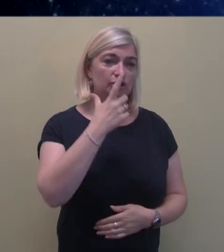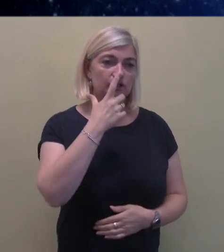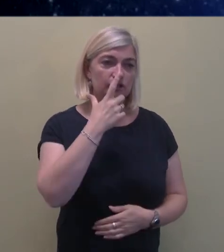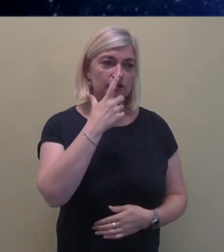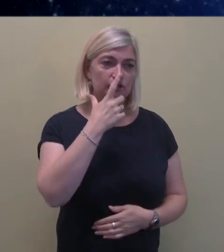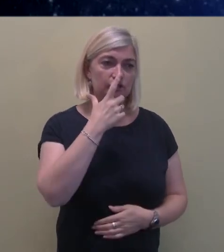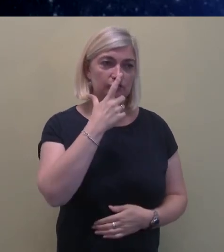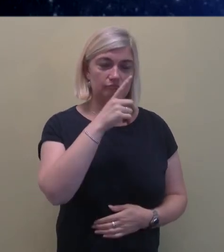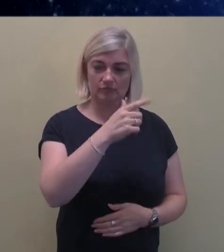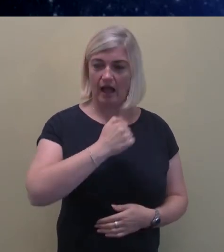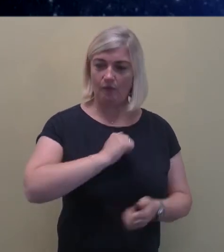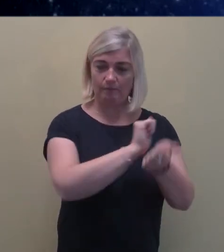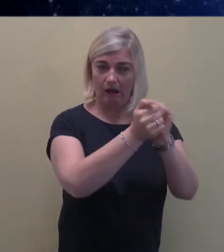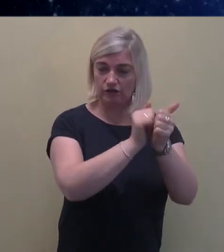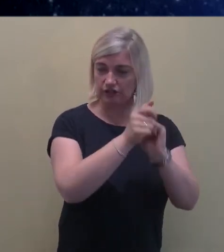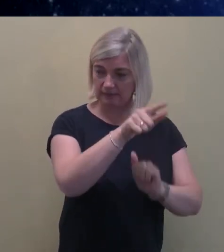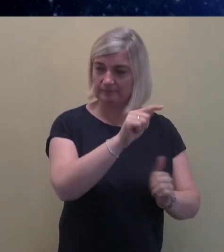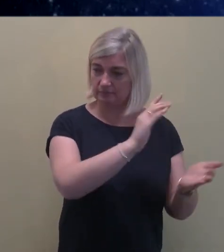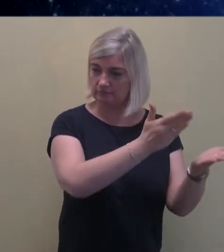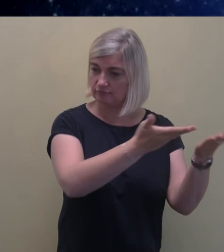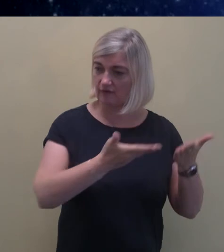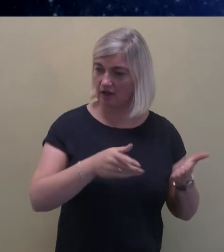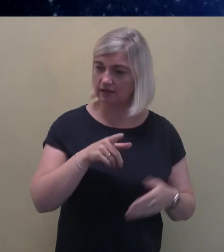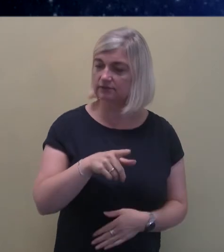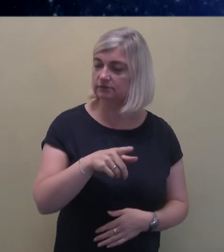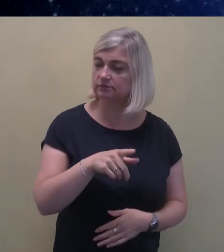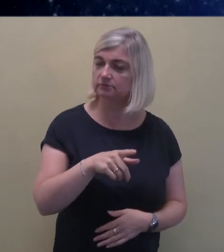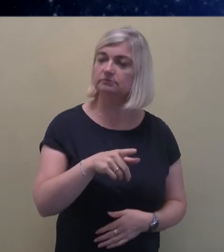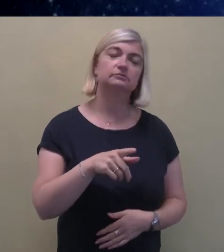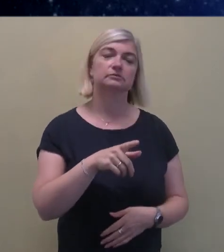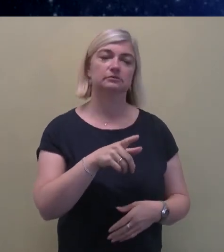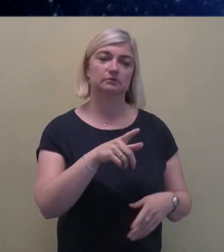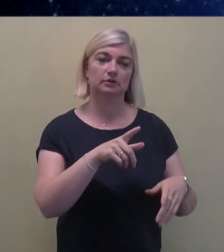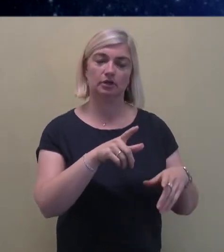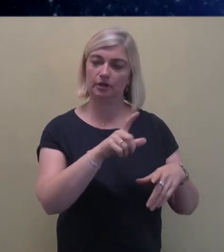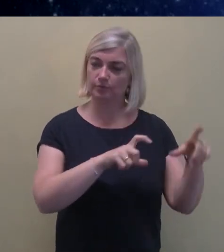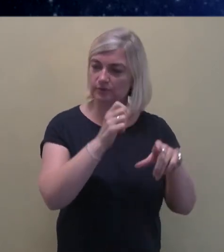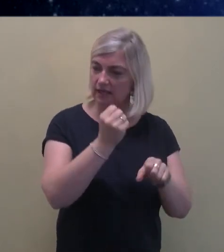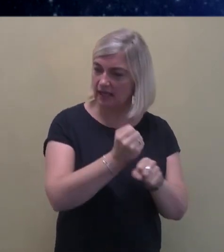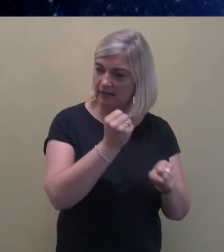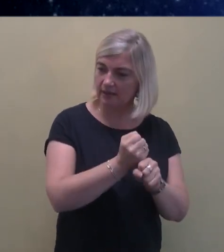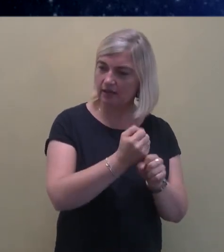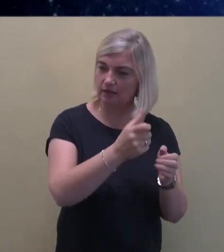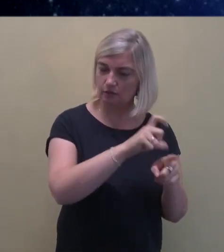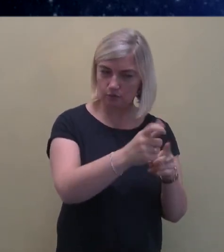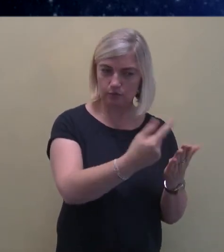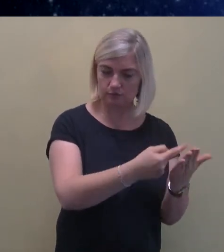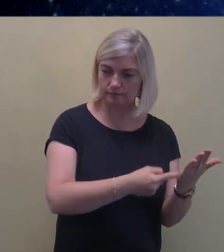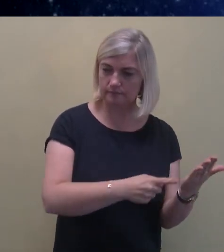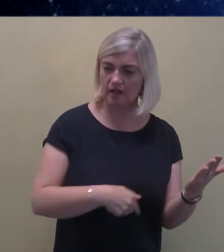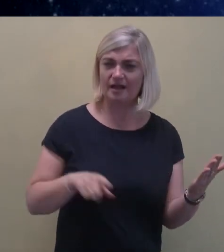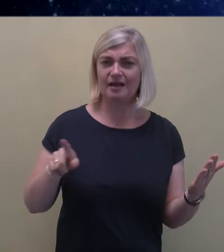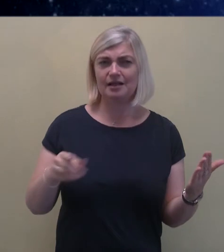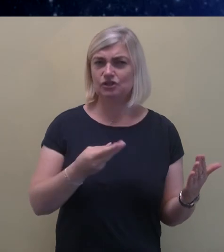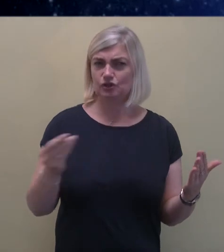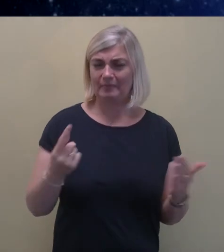our partner Staffordshire University provides games development courses. You can go and sign up with them. Or there are some